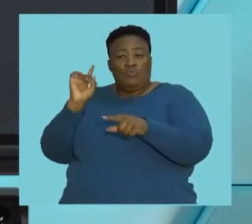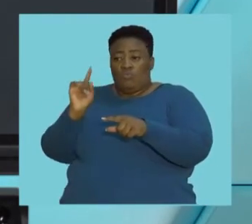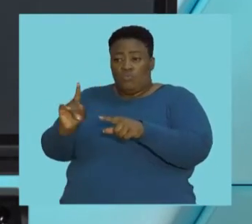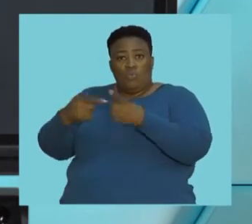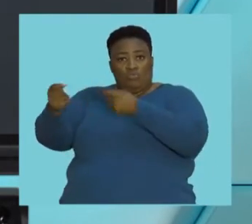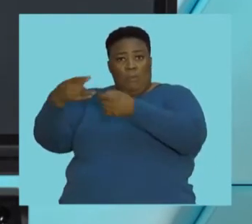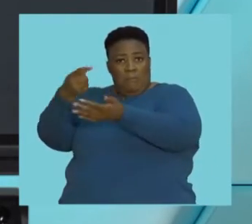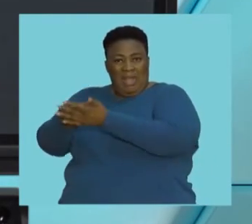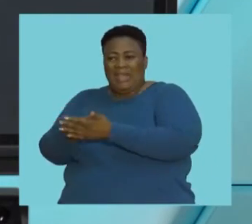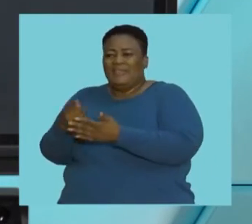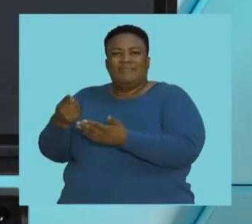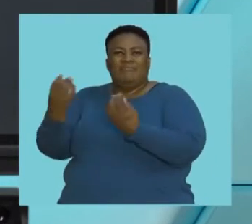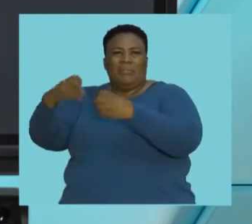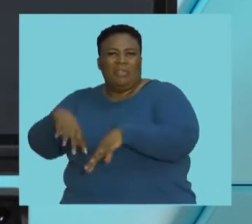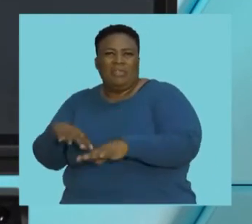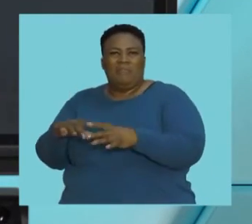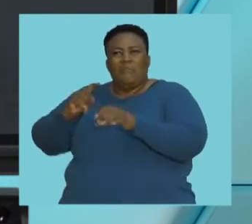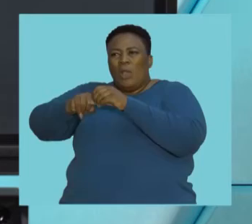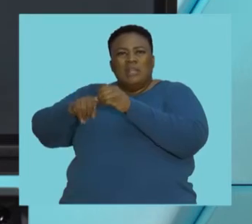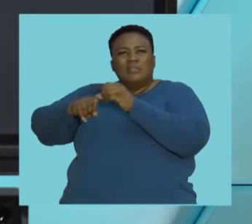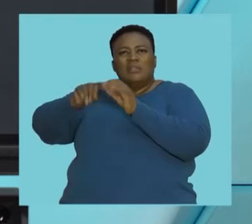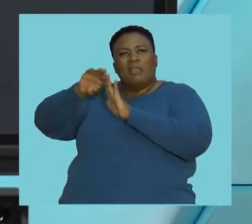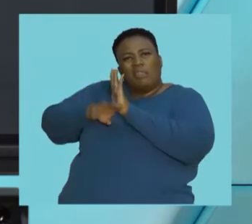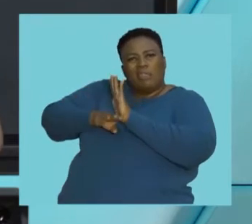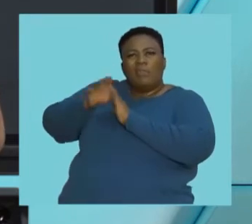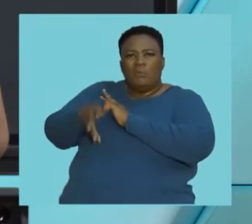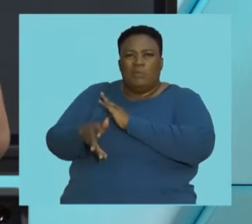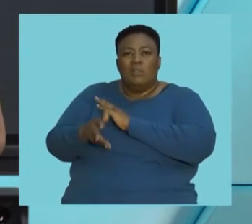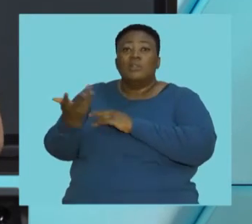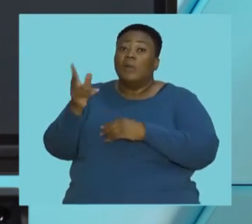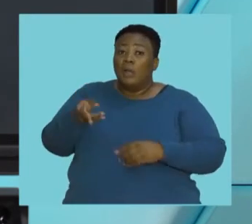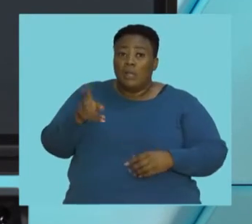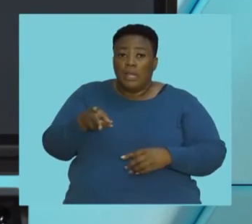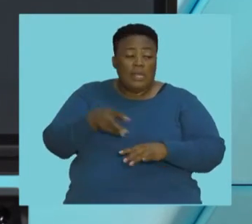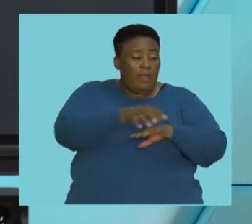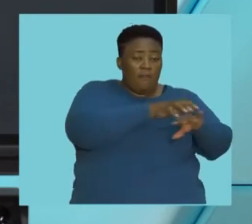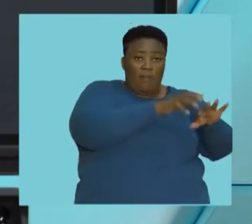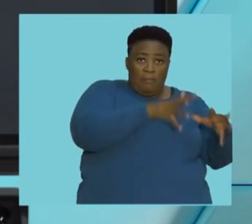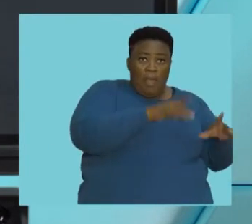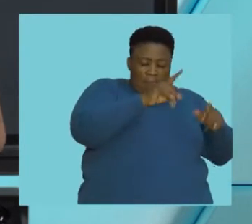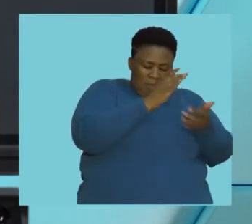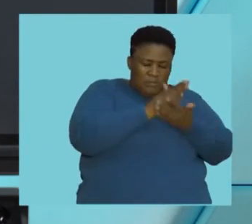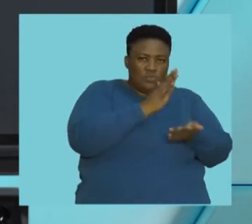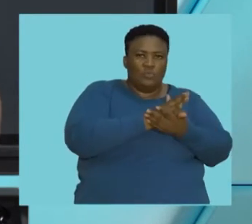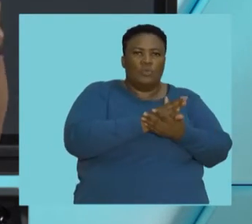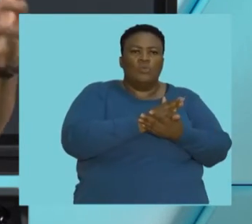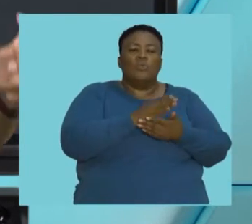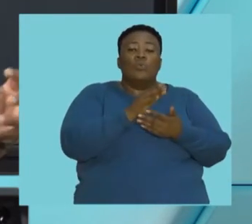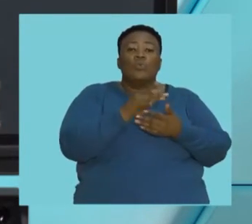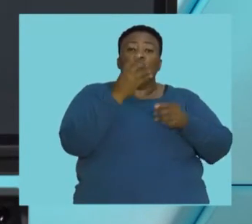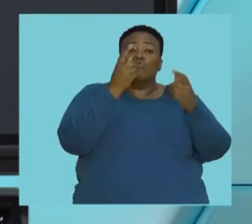of wastage, or it has decreased the quality of that food. So again, farmers need to consider